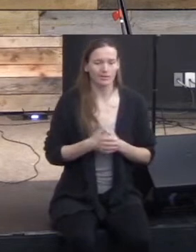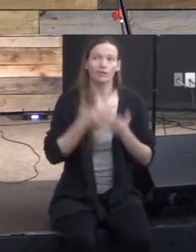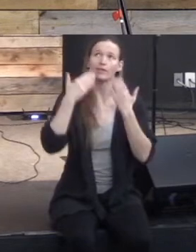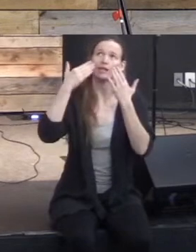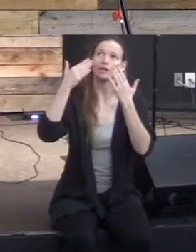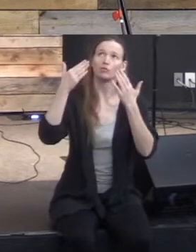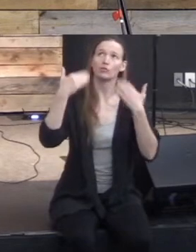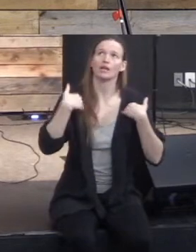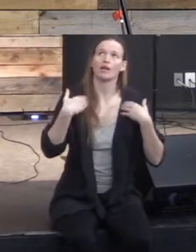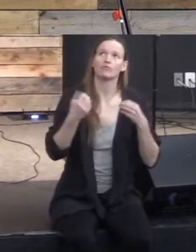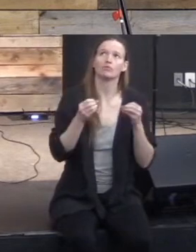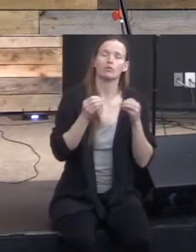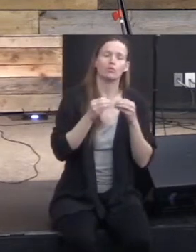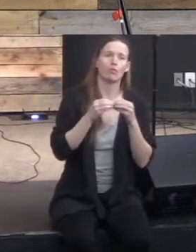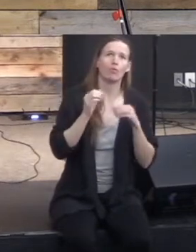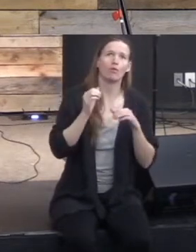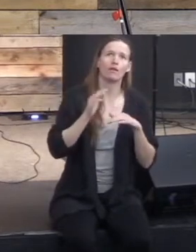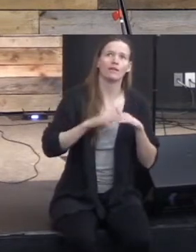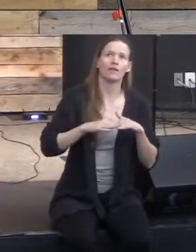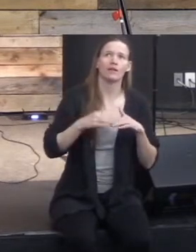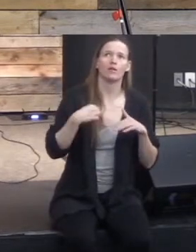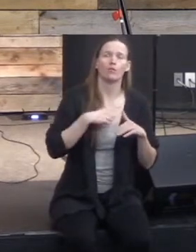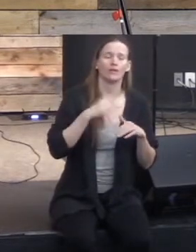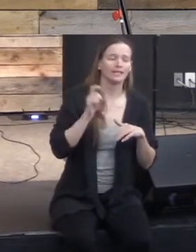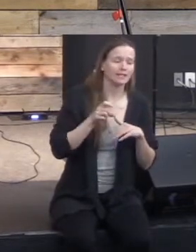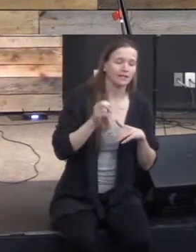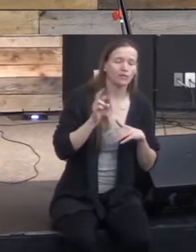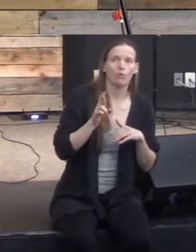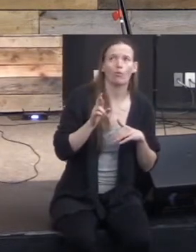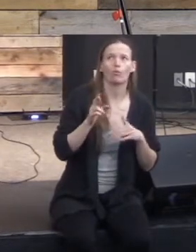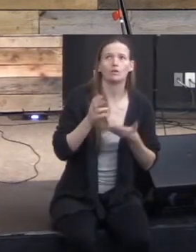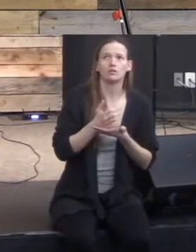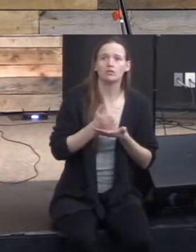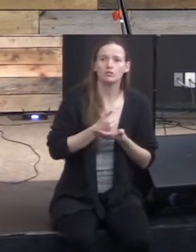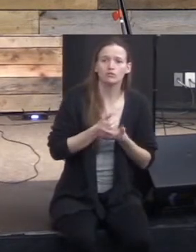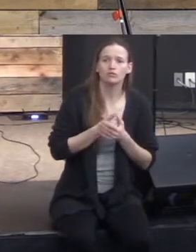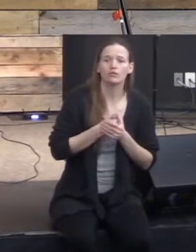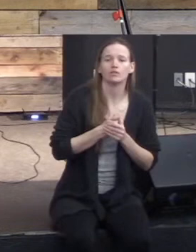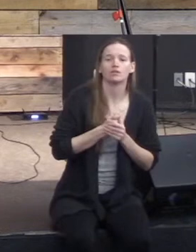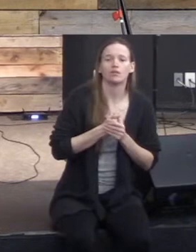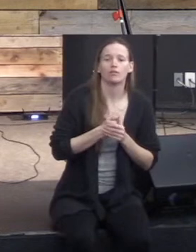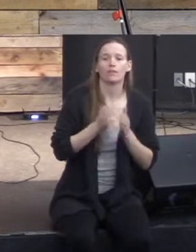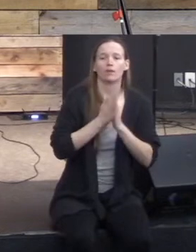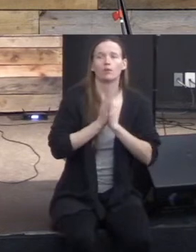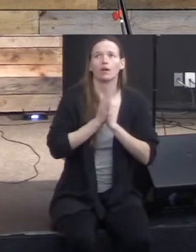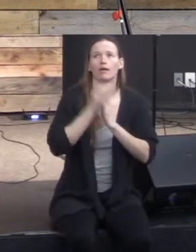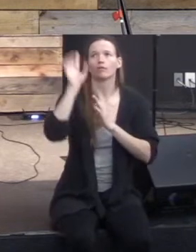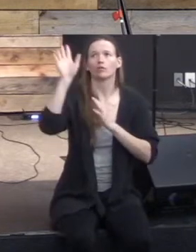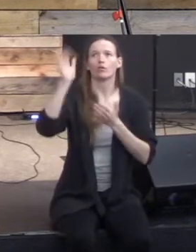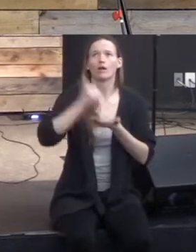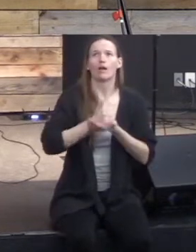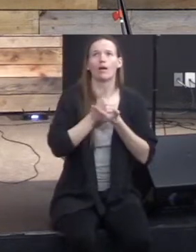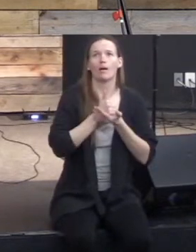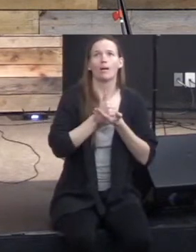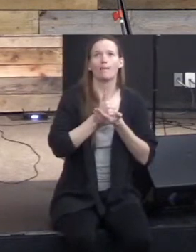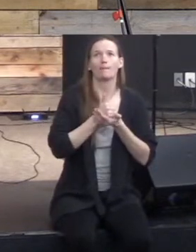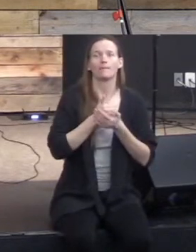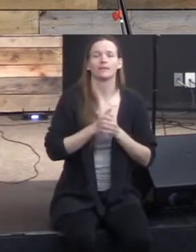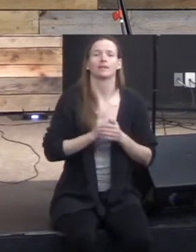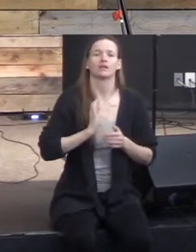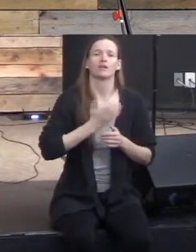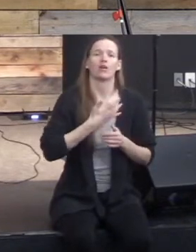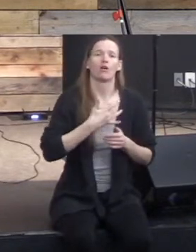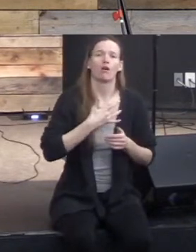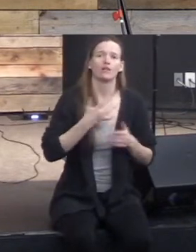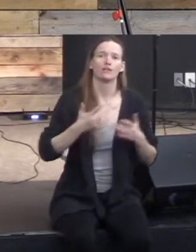And God, you are generous on all fronts. Our cup overflows on all sides. We pray for your help as we give now, that our hearts be cheerful